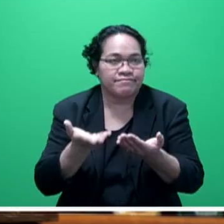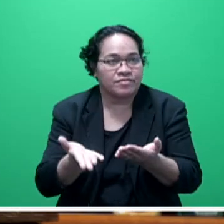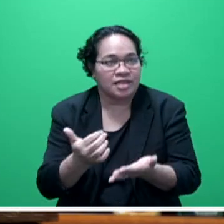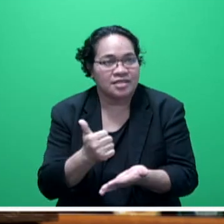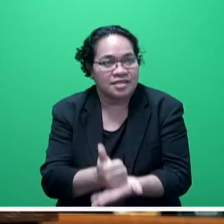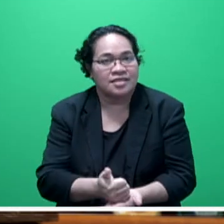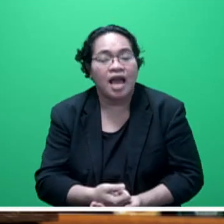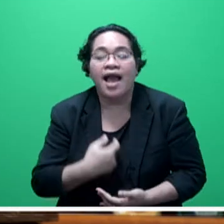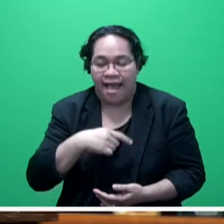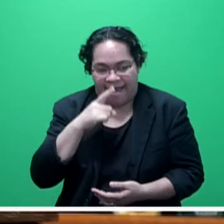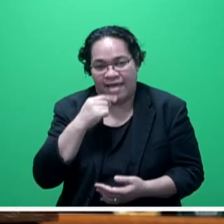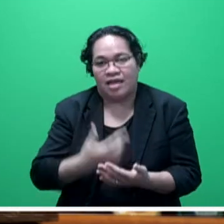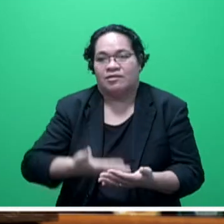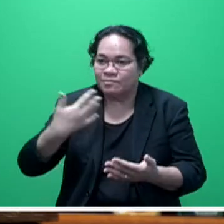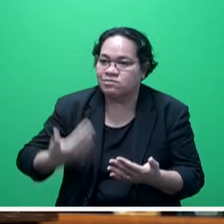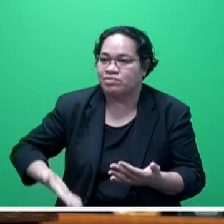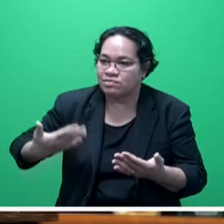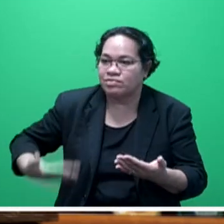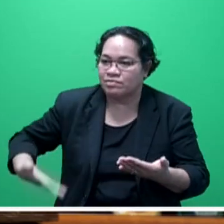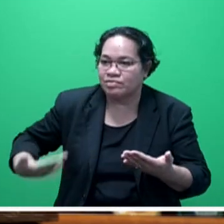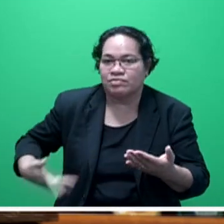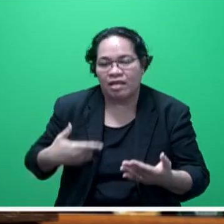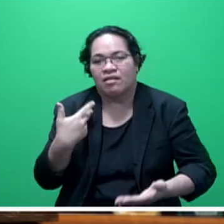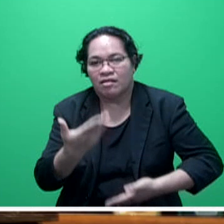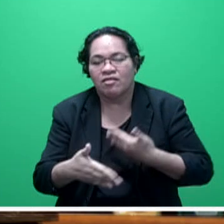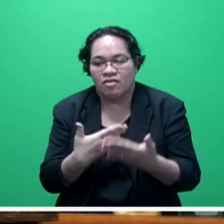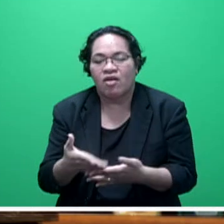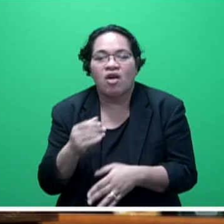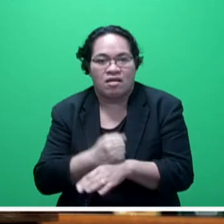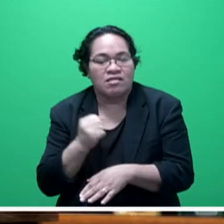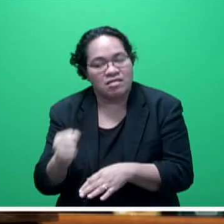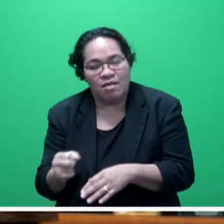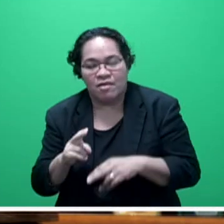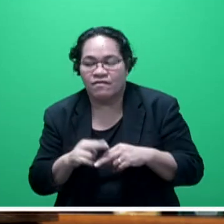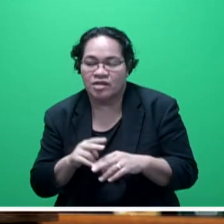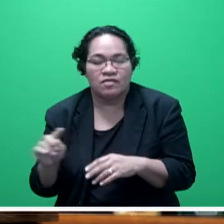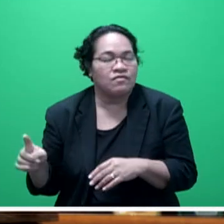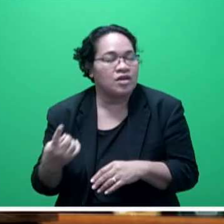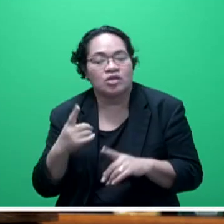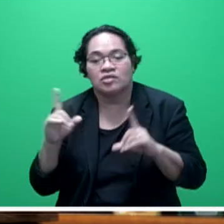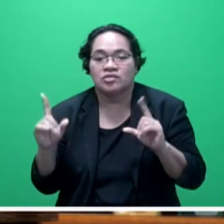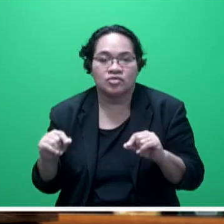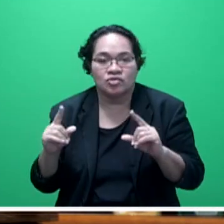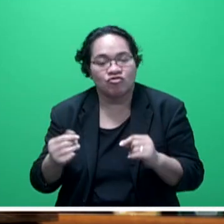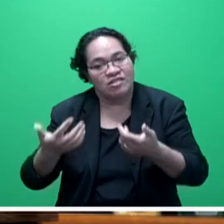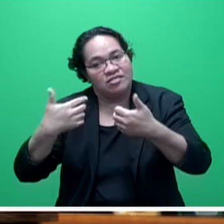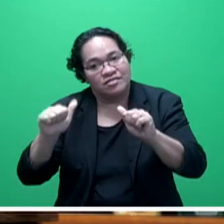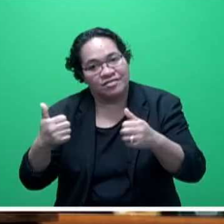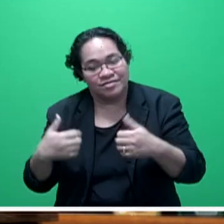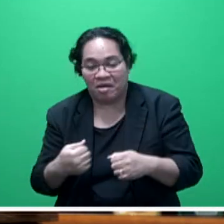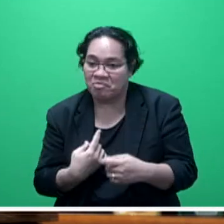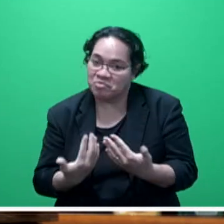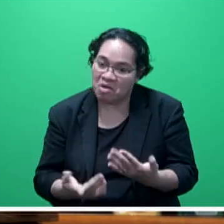I can go on and on informing this Honourable House about all the good things that the Fiji First government has done and which has